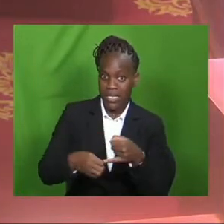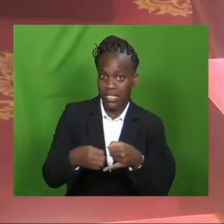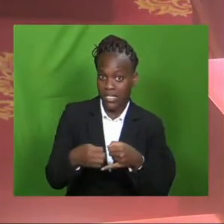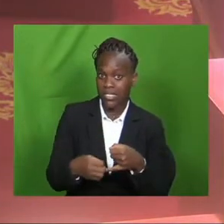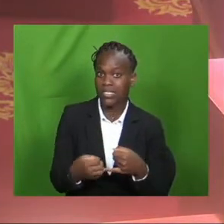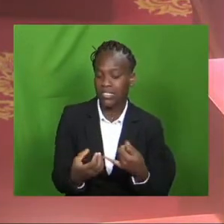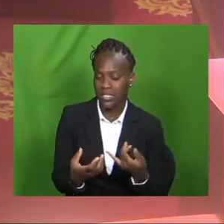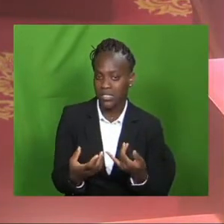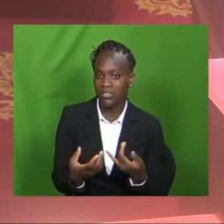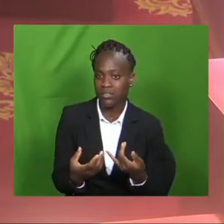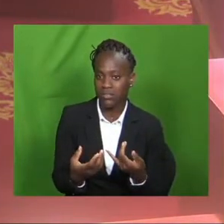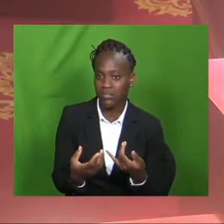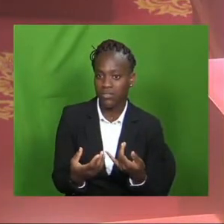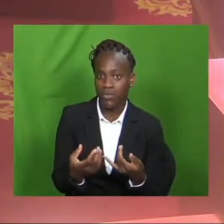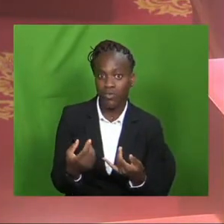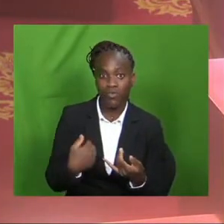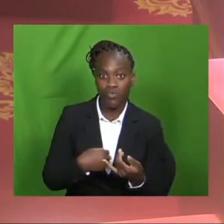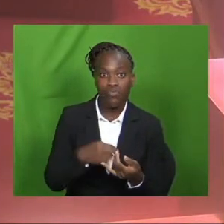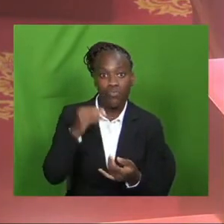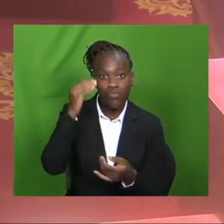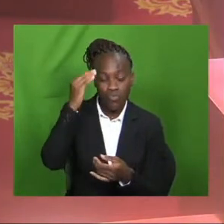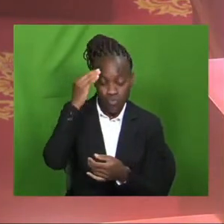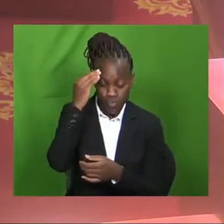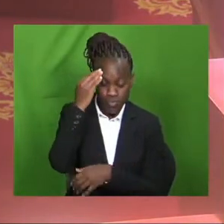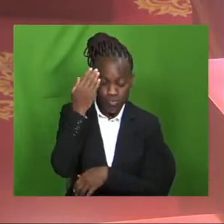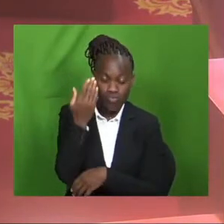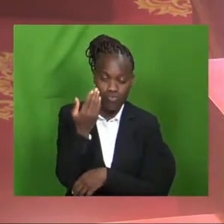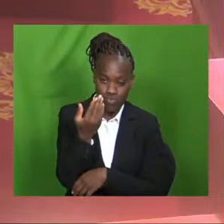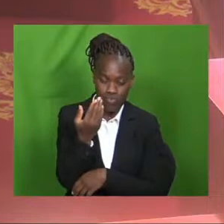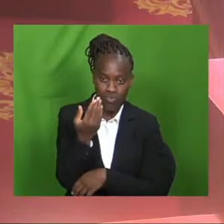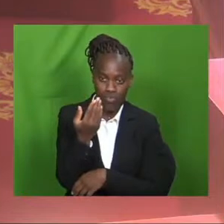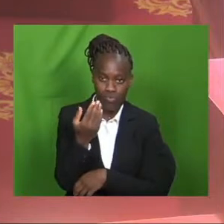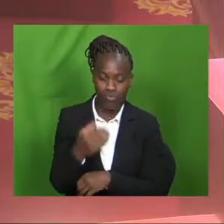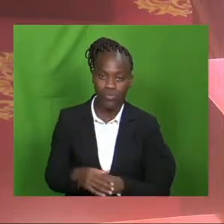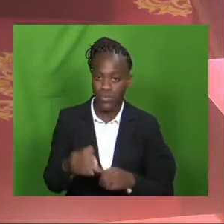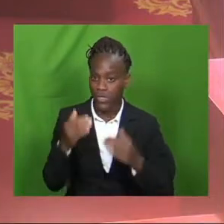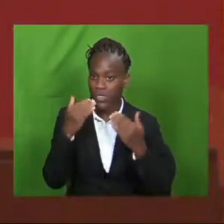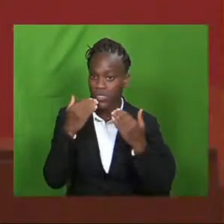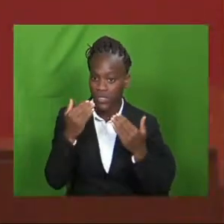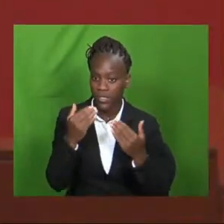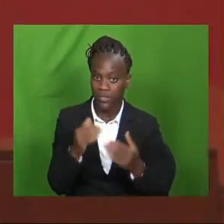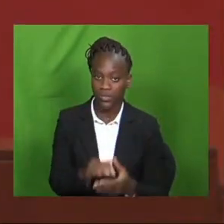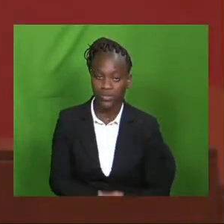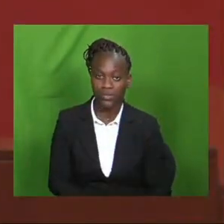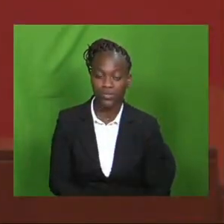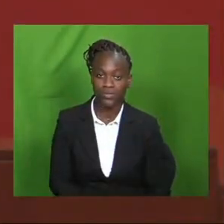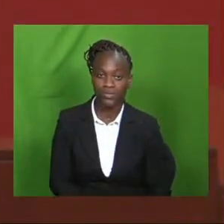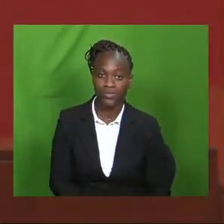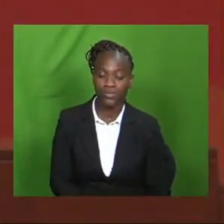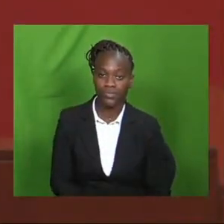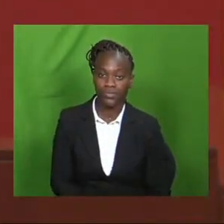we will be in the position to do that determination. I thank you, Mr. Speaker.